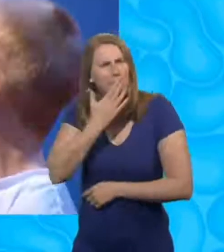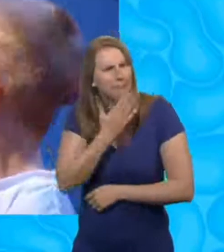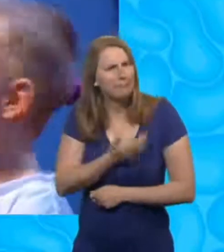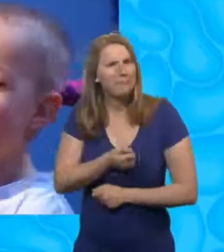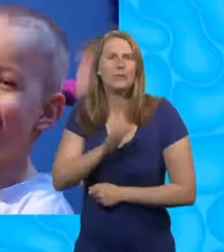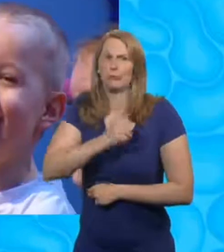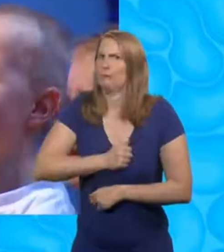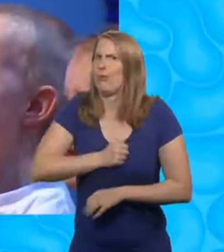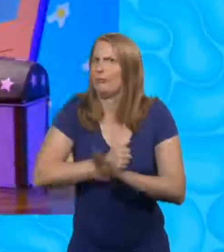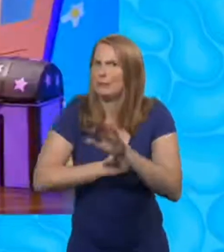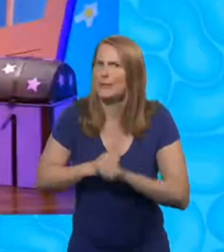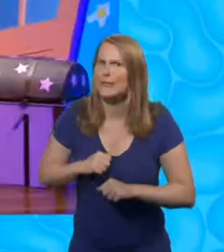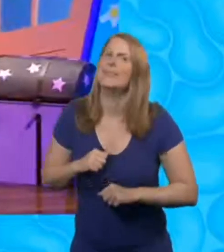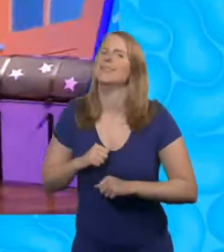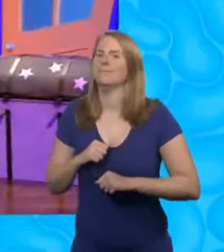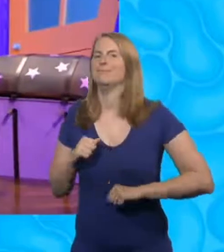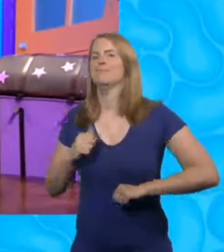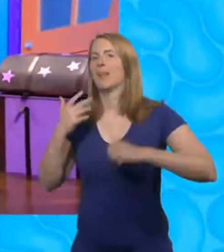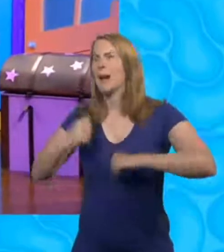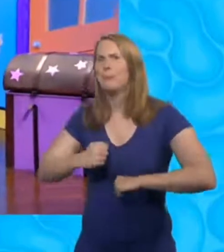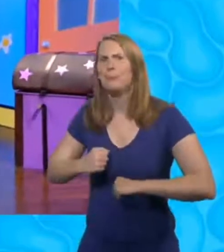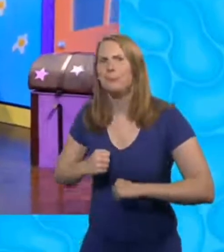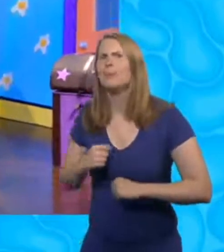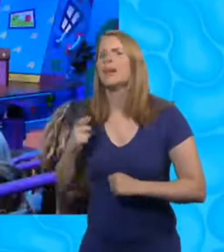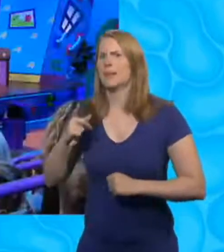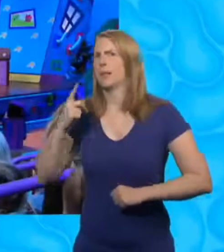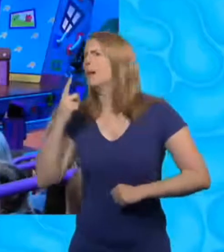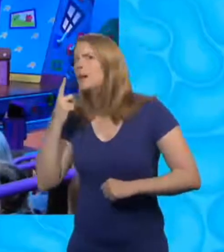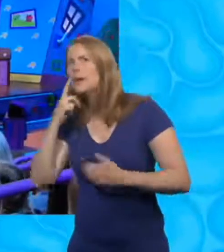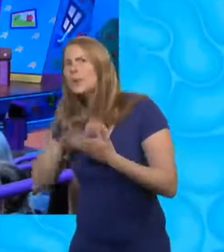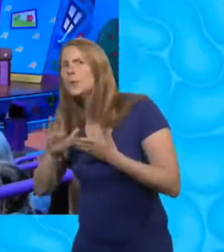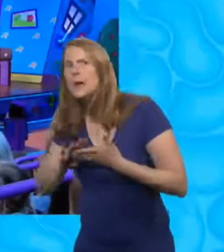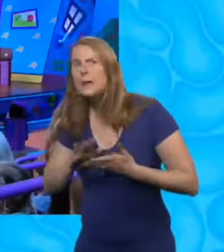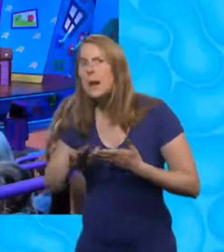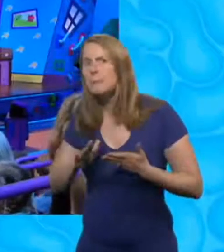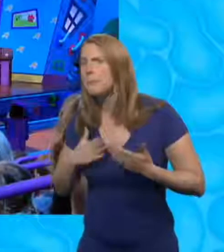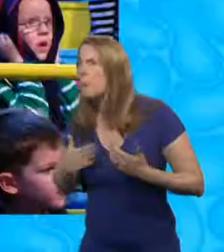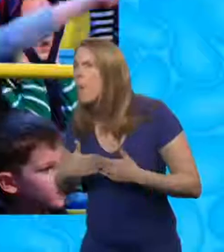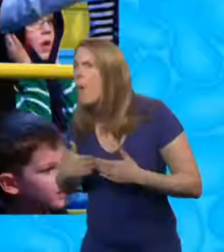Pardon you, I'm so sorry about that. Now, let's see if we're tidy over here, everybody.